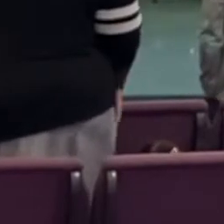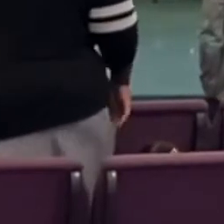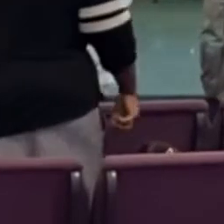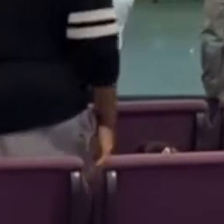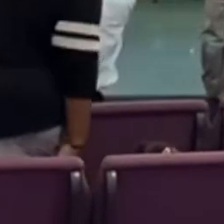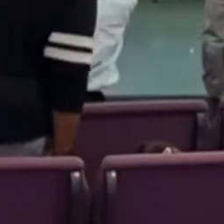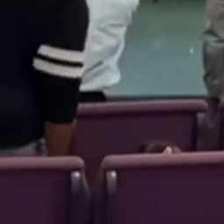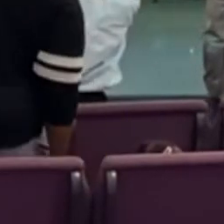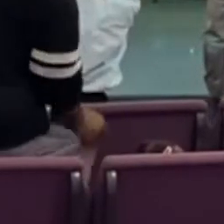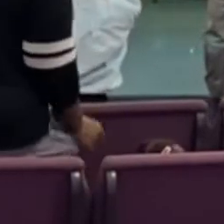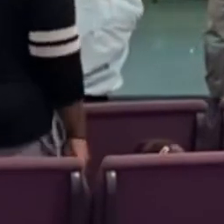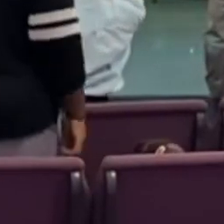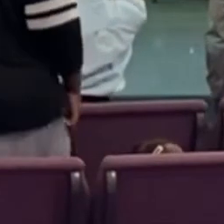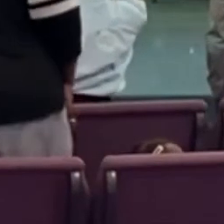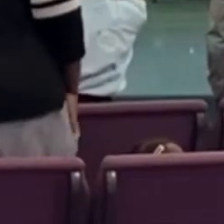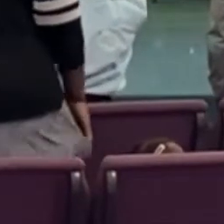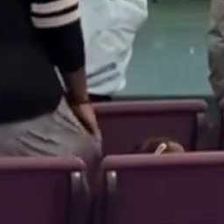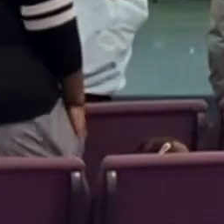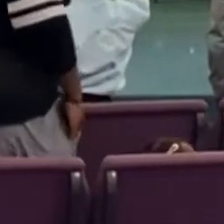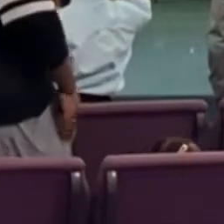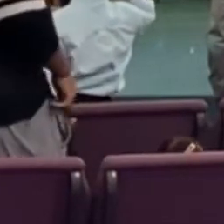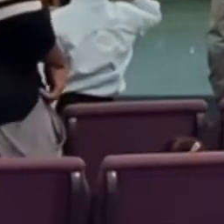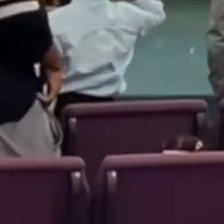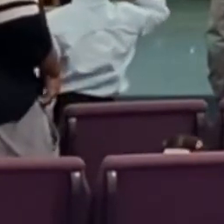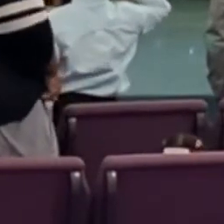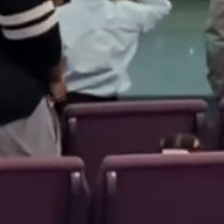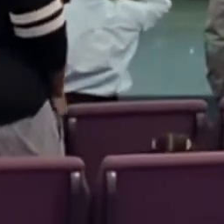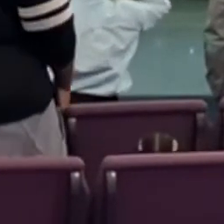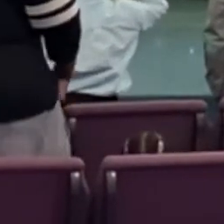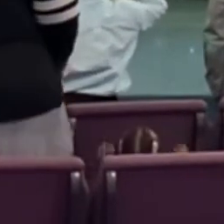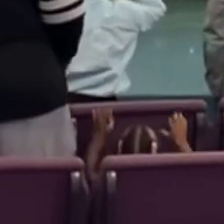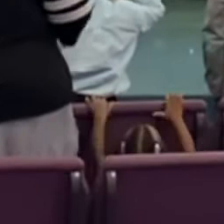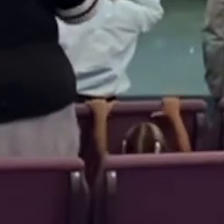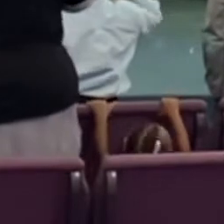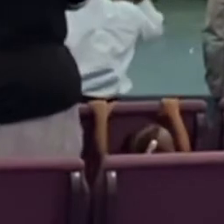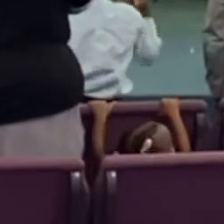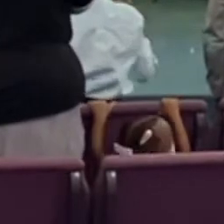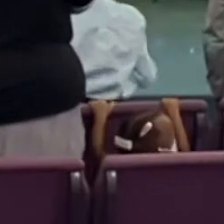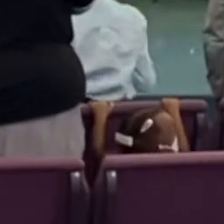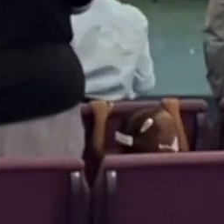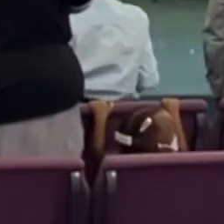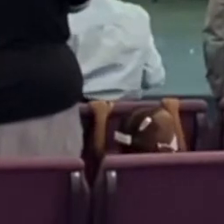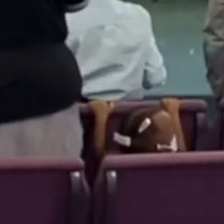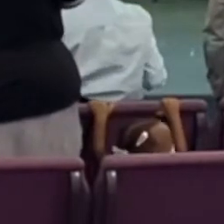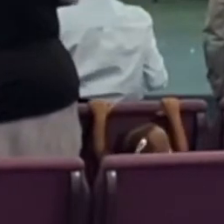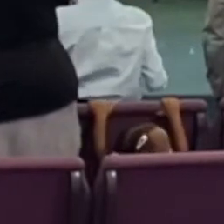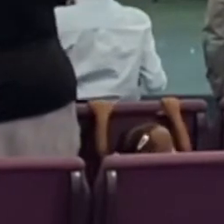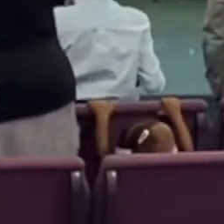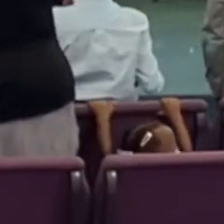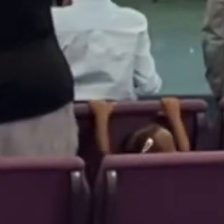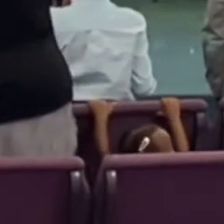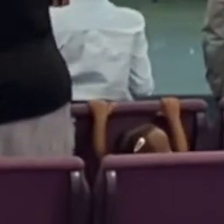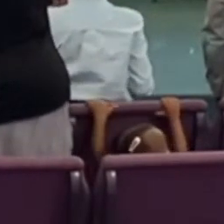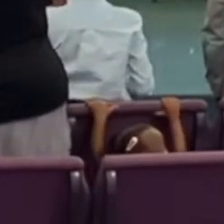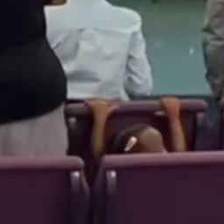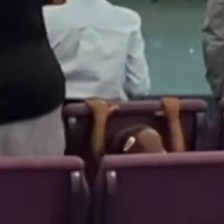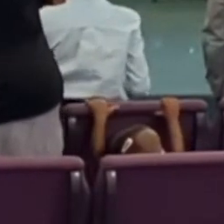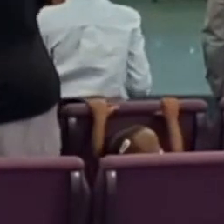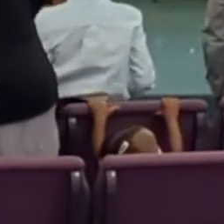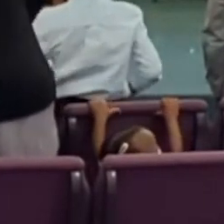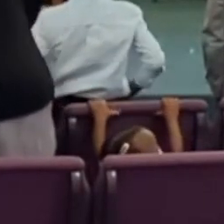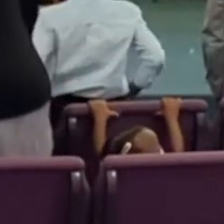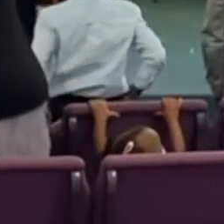just all worshiping from our houses. Although I must admit, I have felt Jesus at my